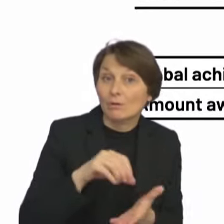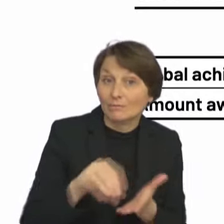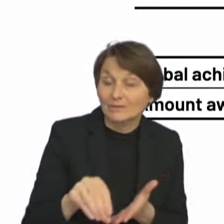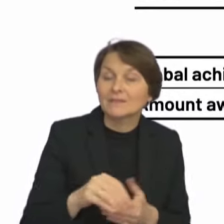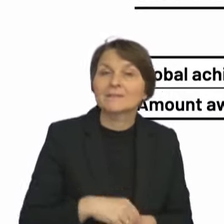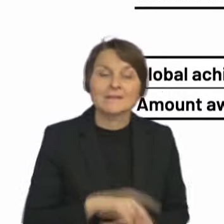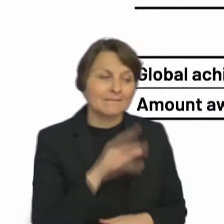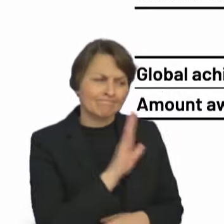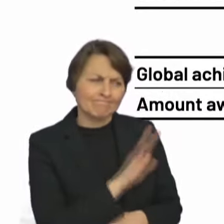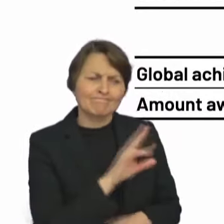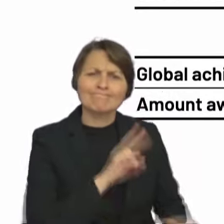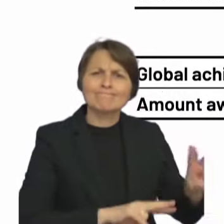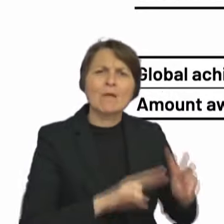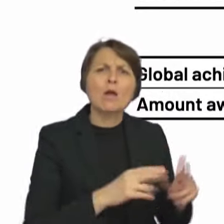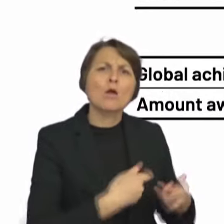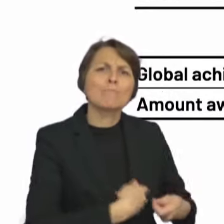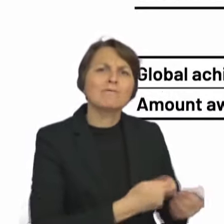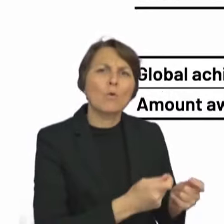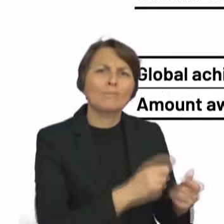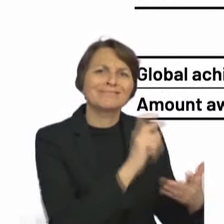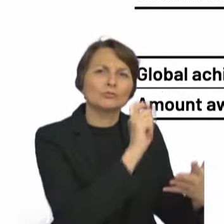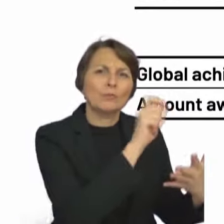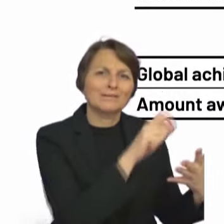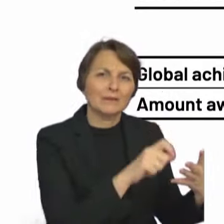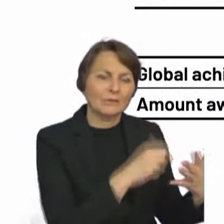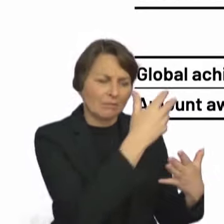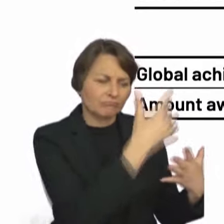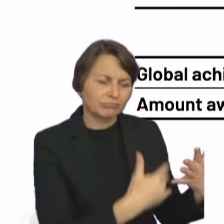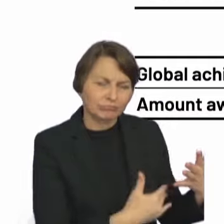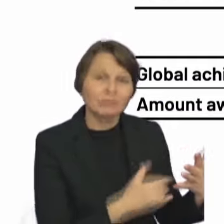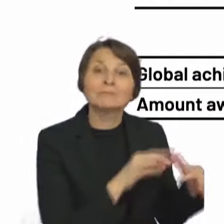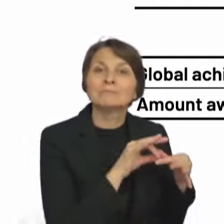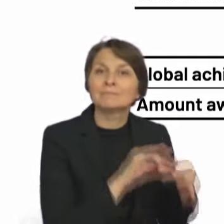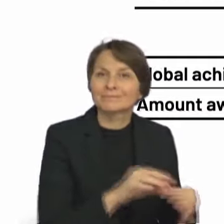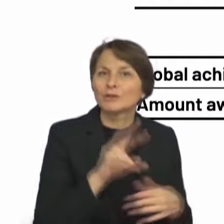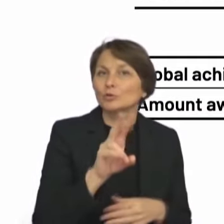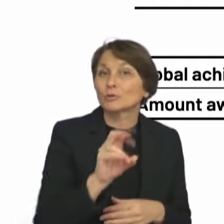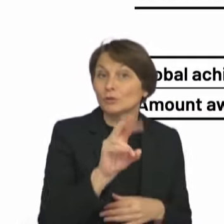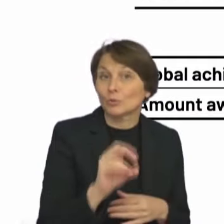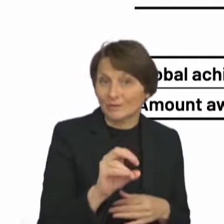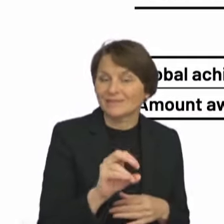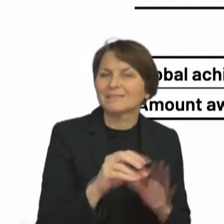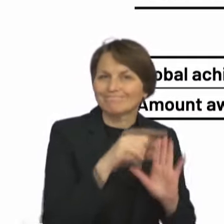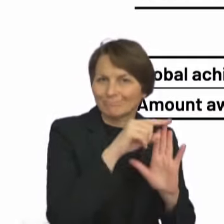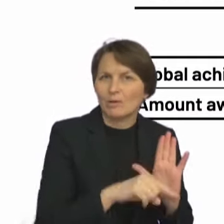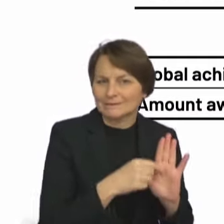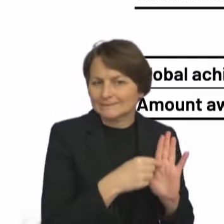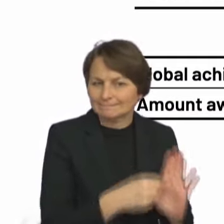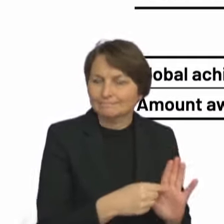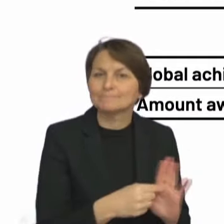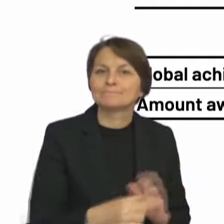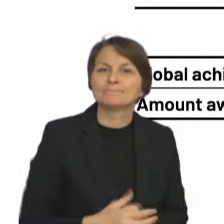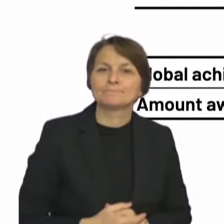of the performance criteria defined in the 2020 compensation policy and set